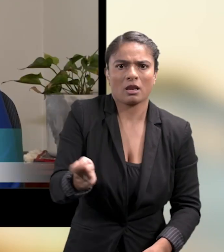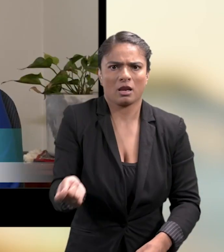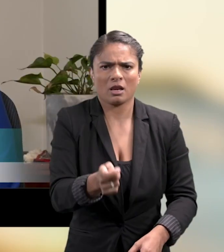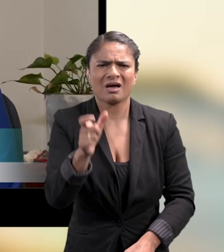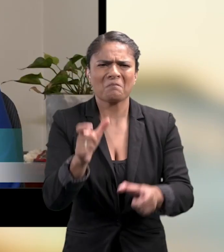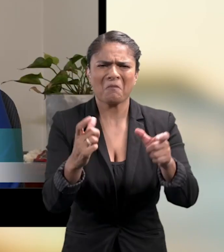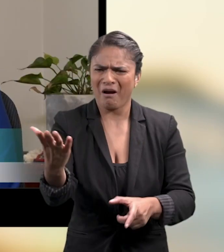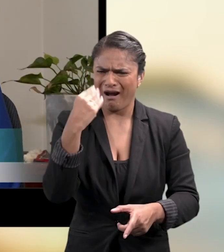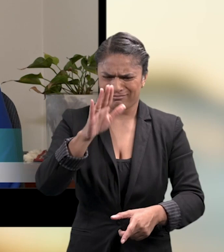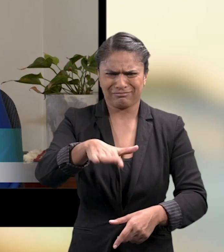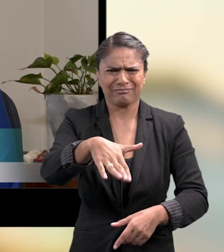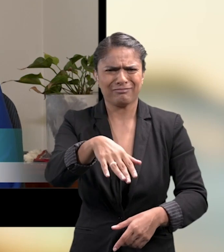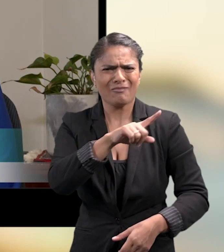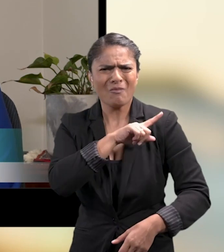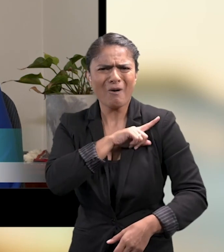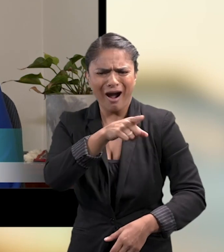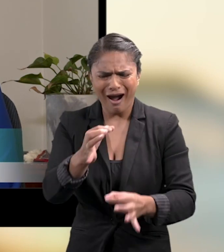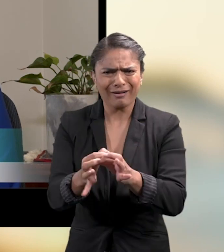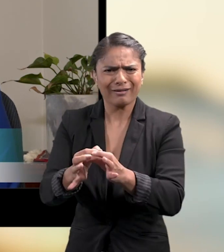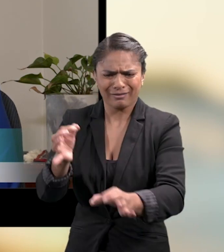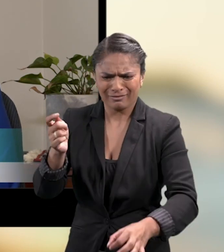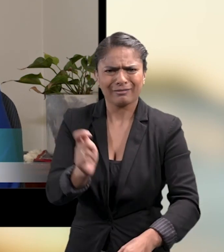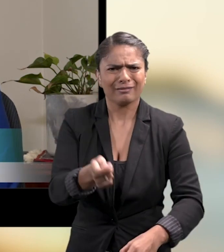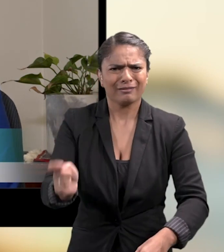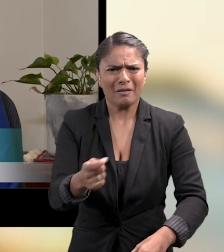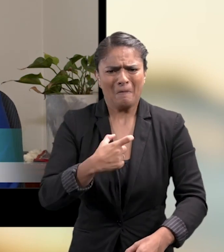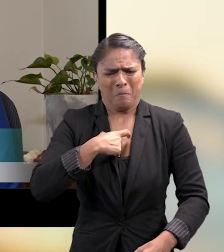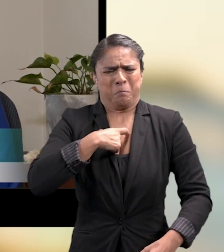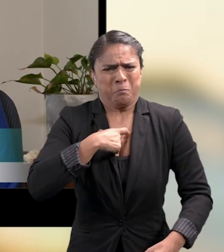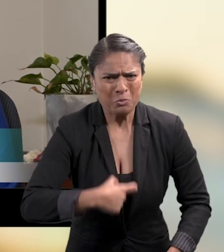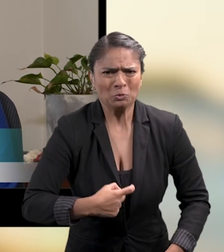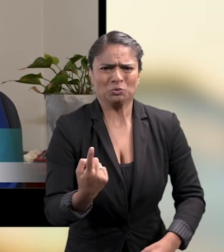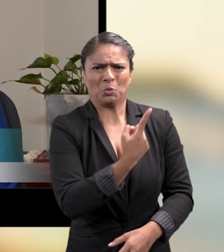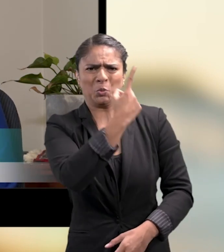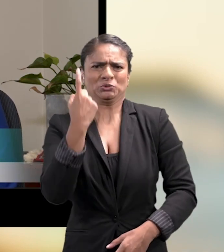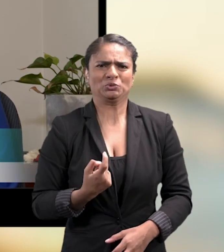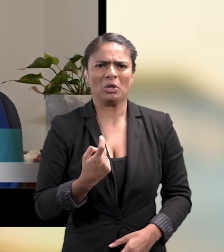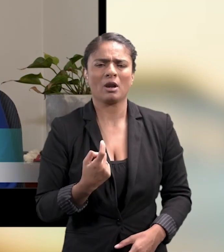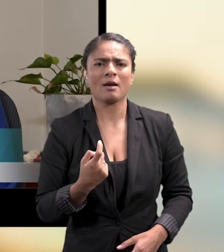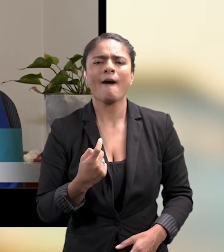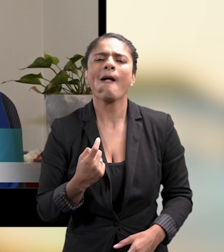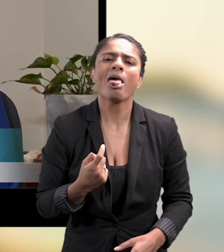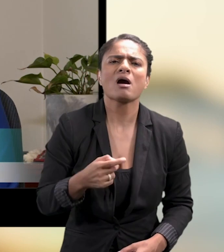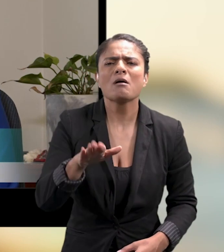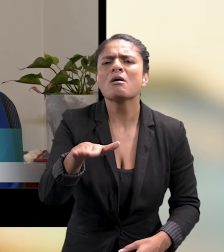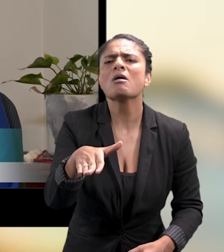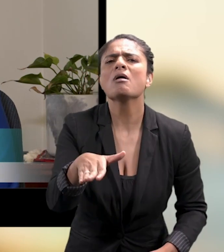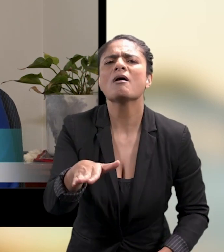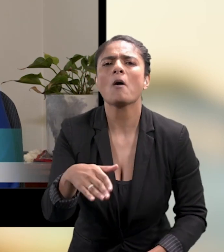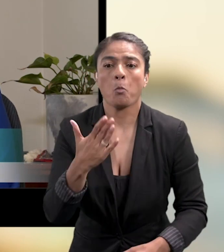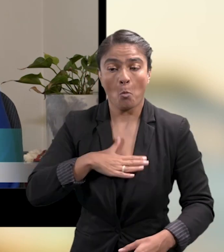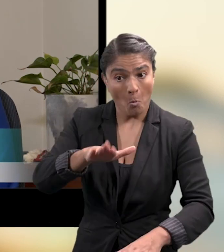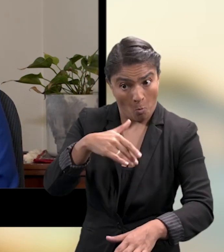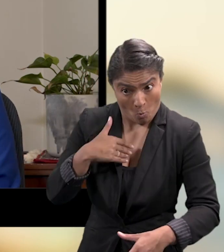people will just ask the most personal questions under the pretense of just wanting to be